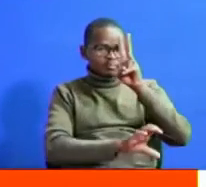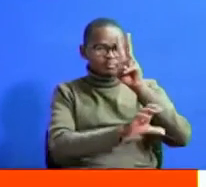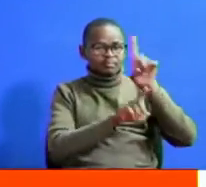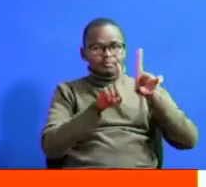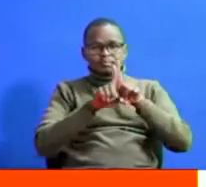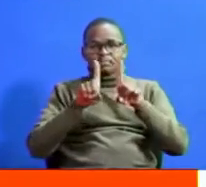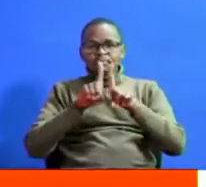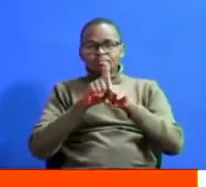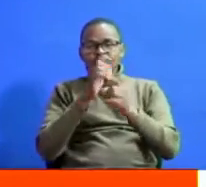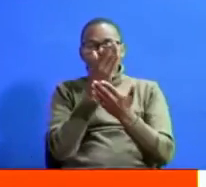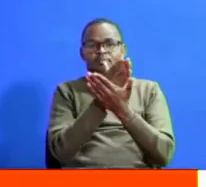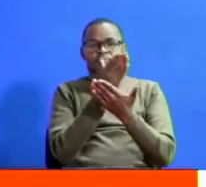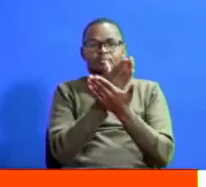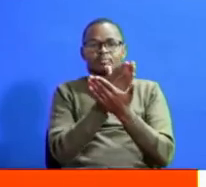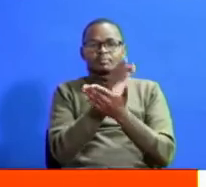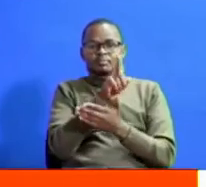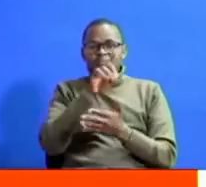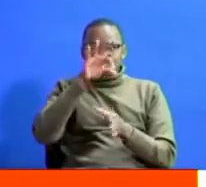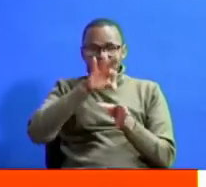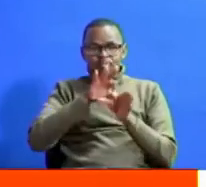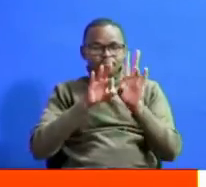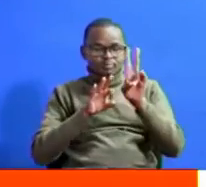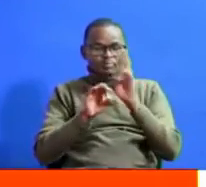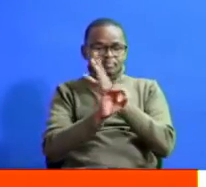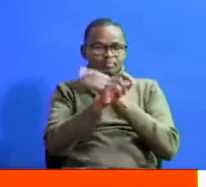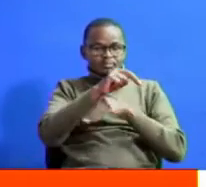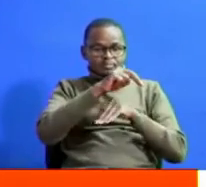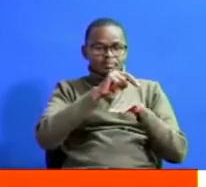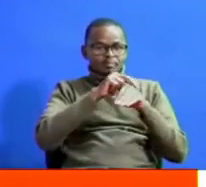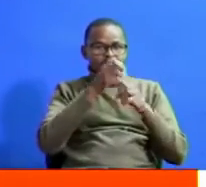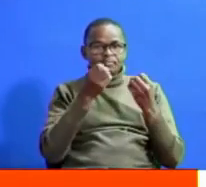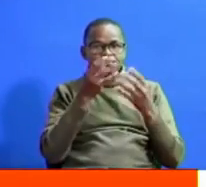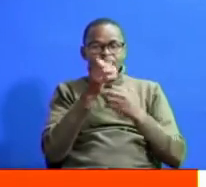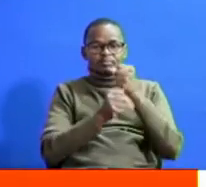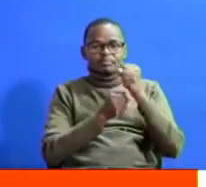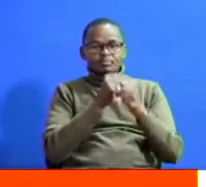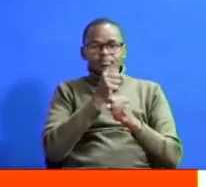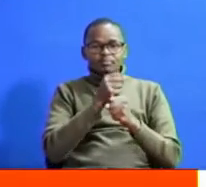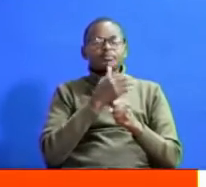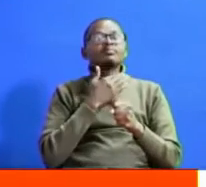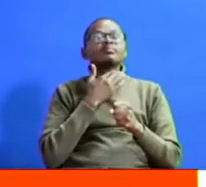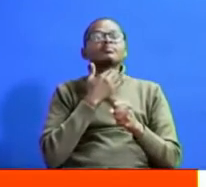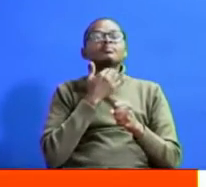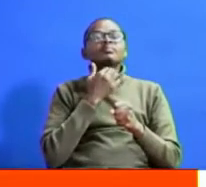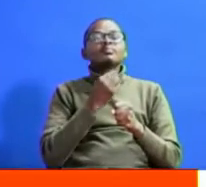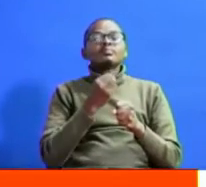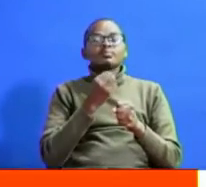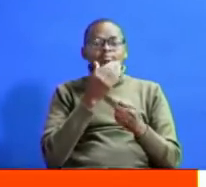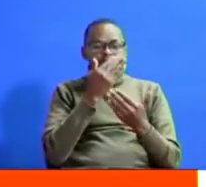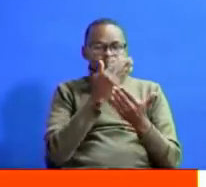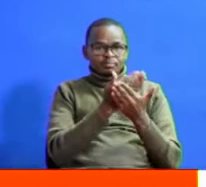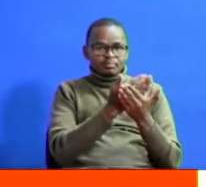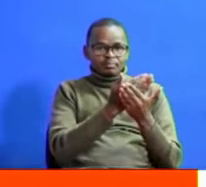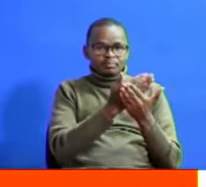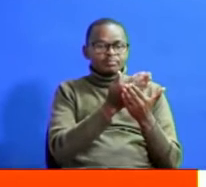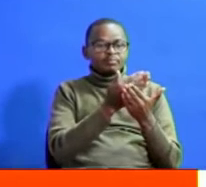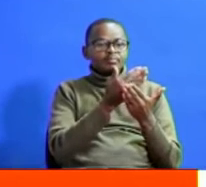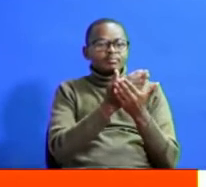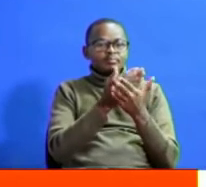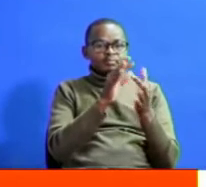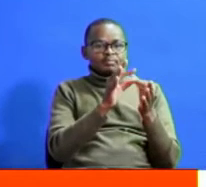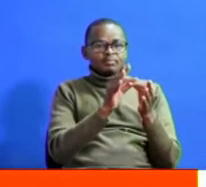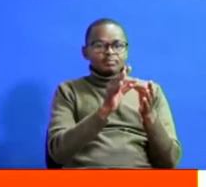it reaffirmed the multifaceted relation the two nations have enjoyed over the years. I'd like to commend and thank the